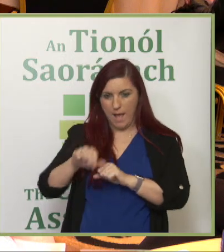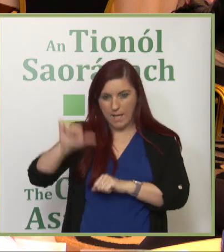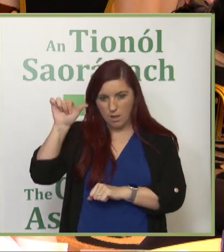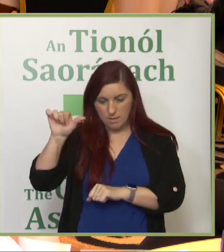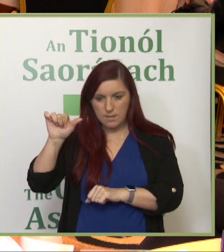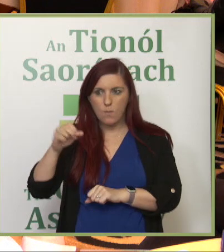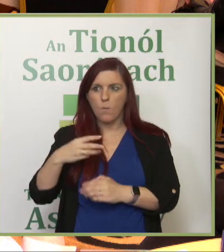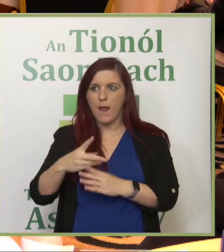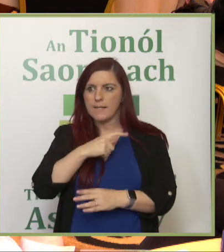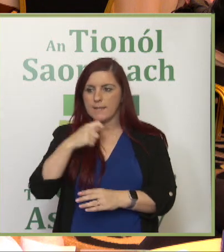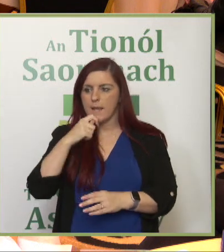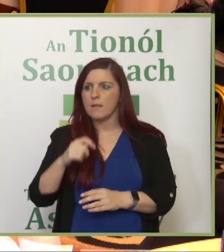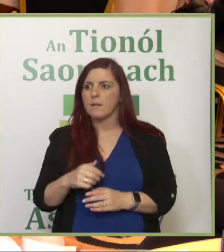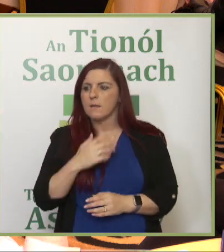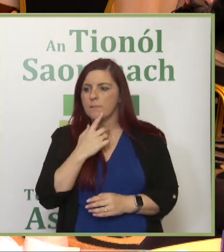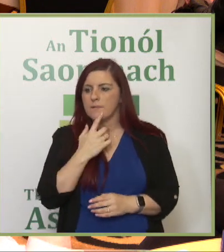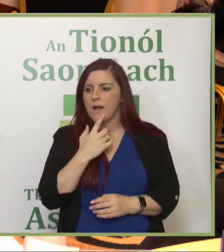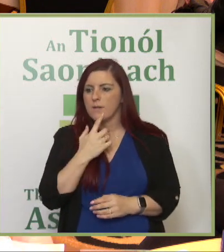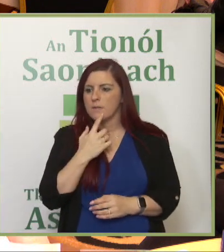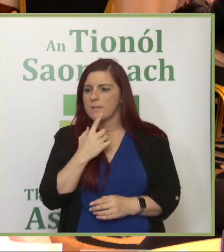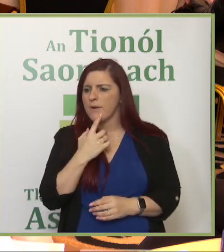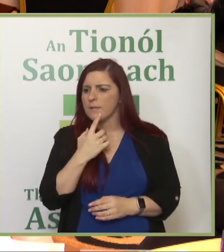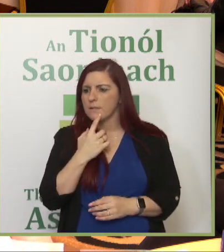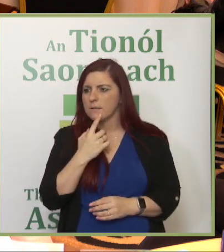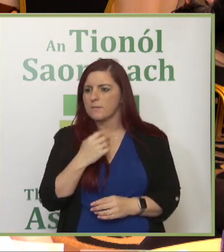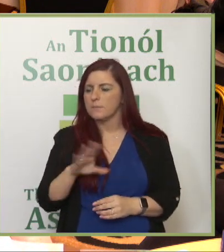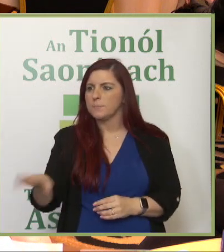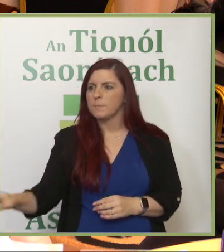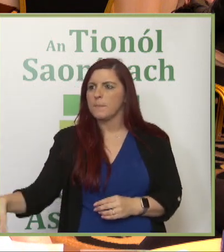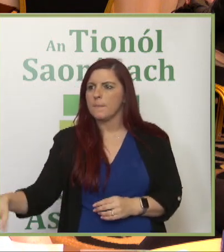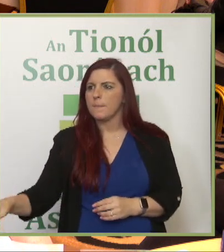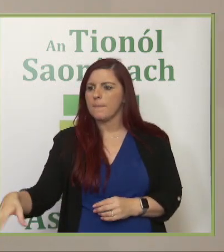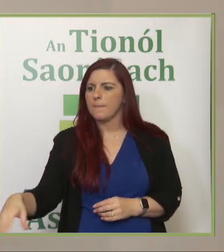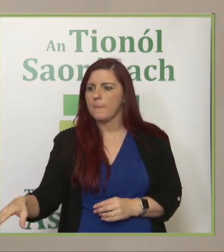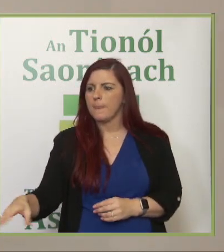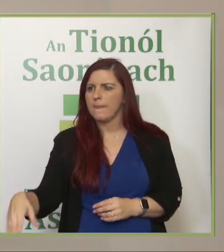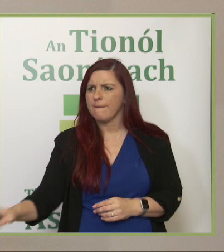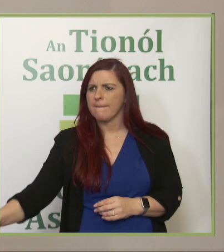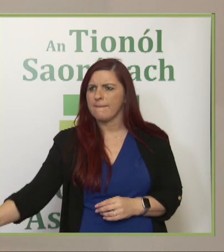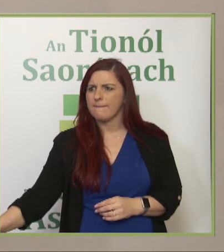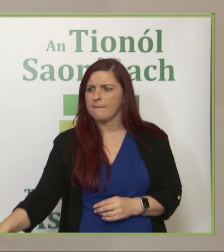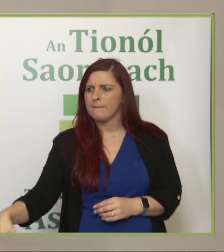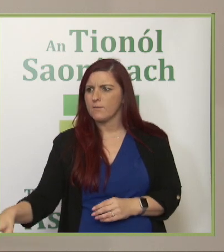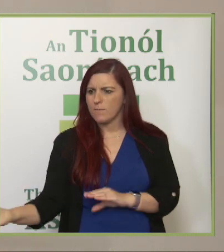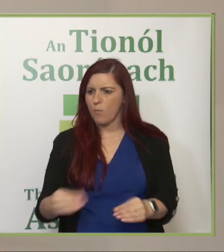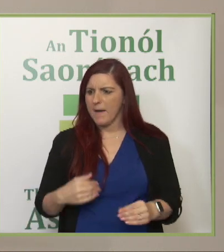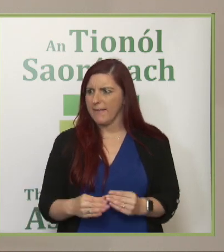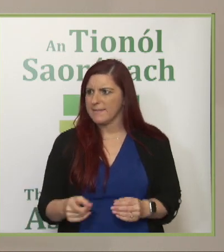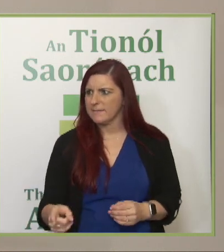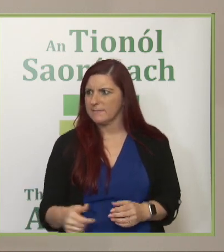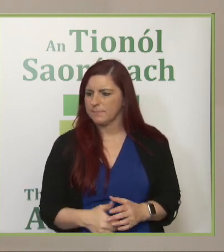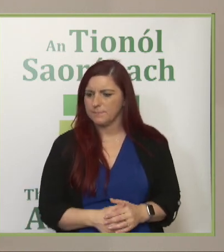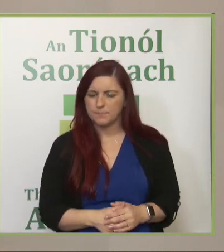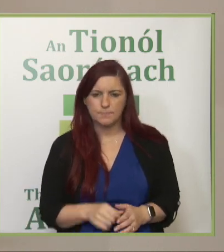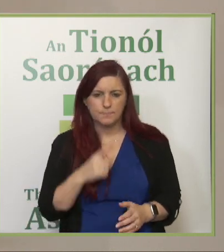about adults from a perspective of drug use, I'm referring to 15 to 64-year-olds. Generally speaking, those over 65